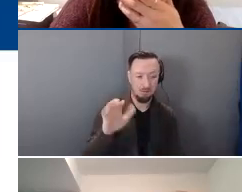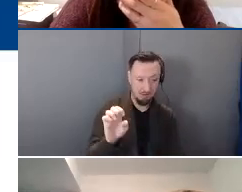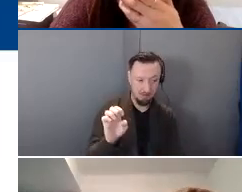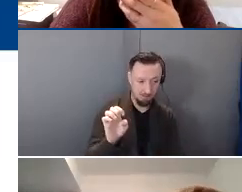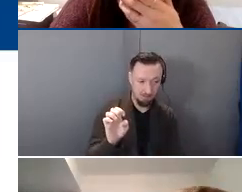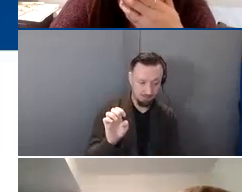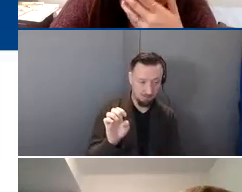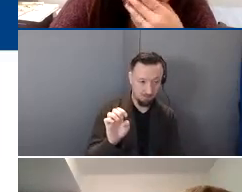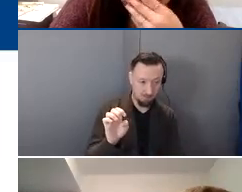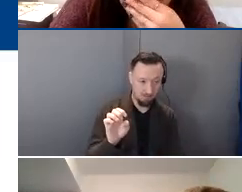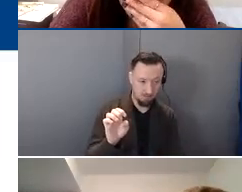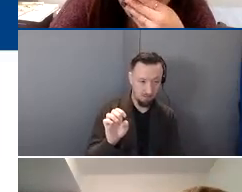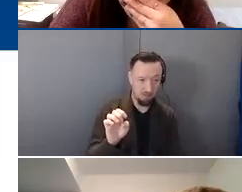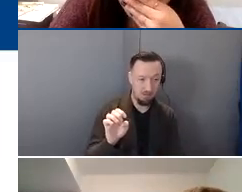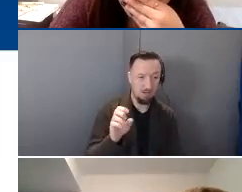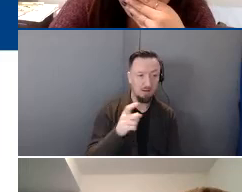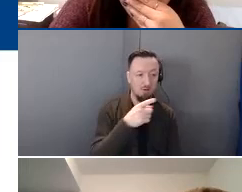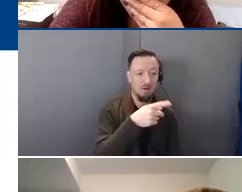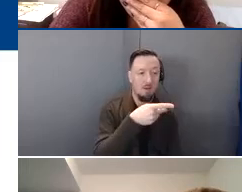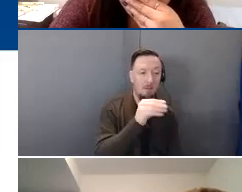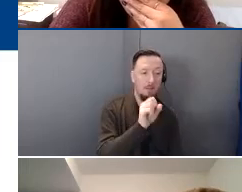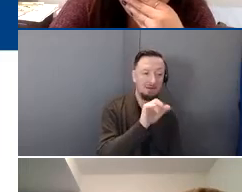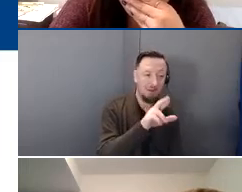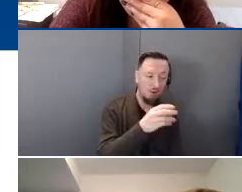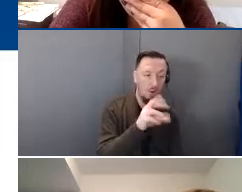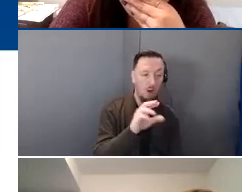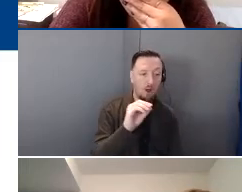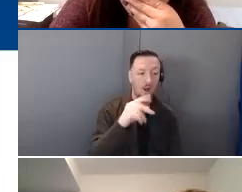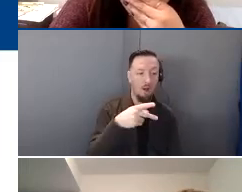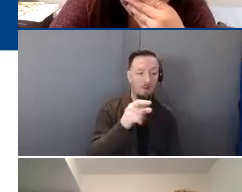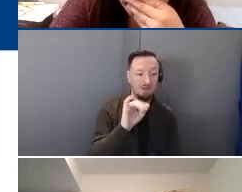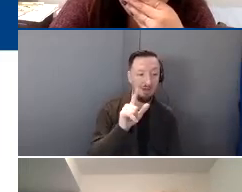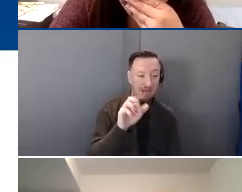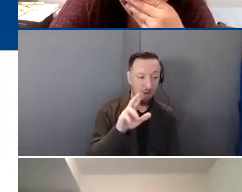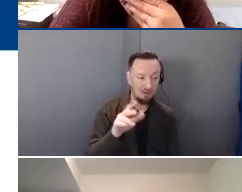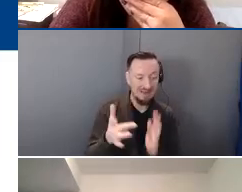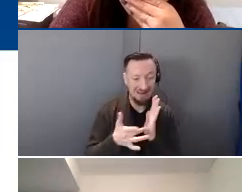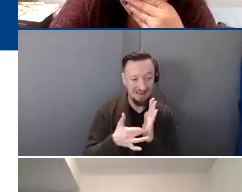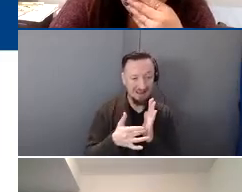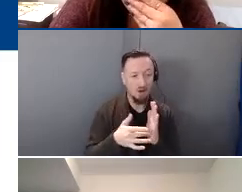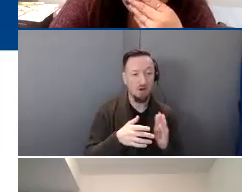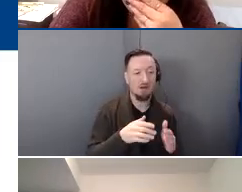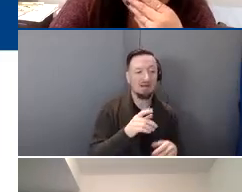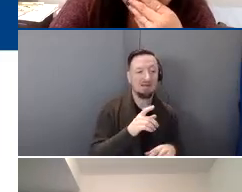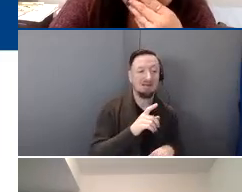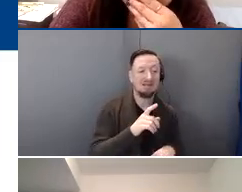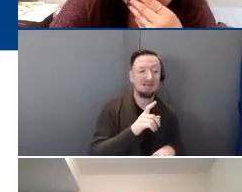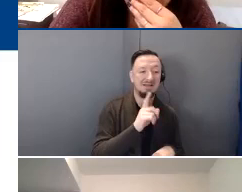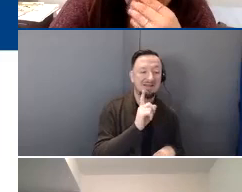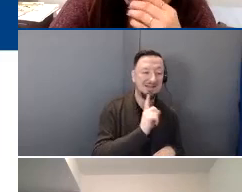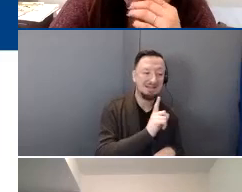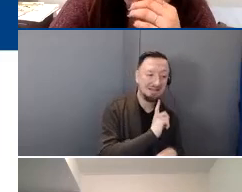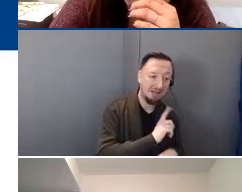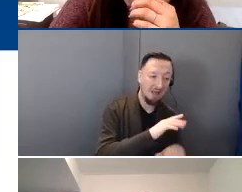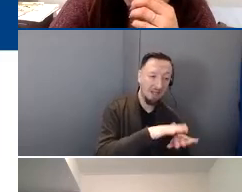and posterior lateral technique, single level inner space. And then, so all of the codes we're going to see are